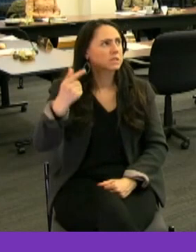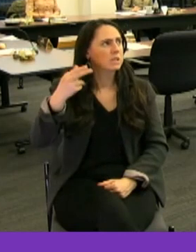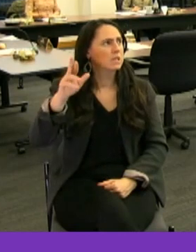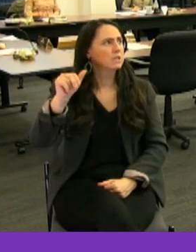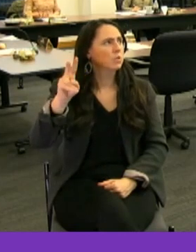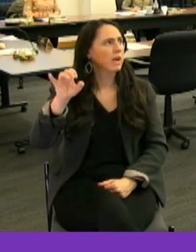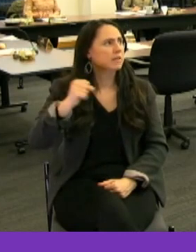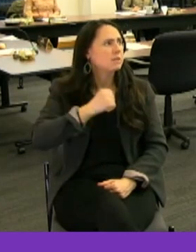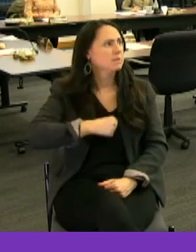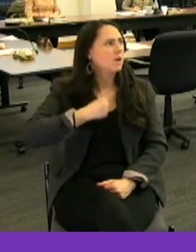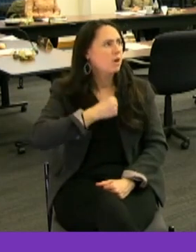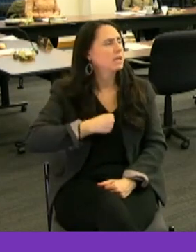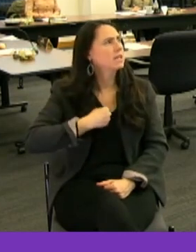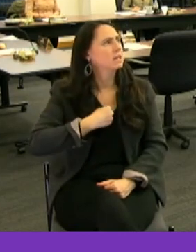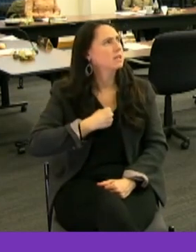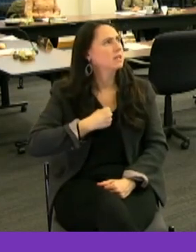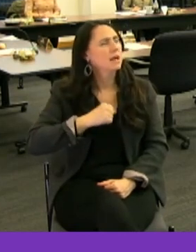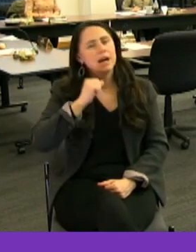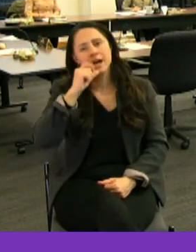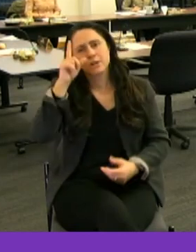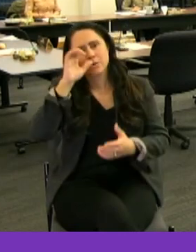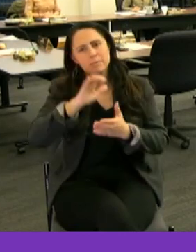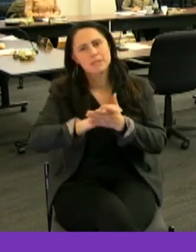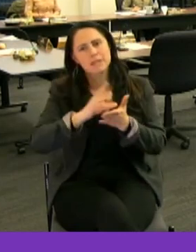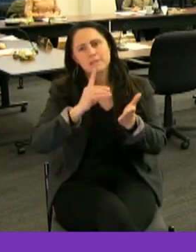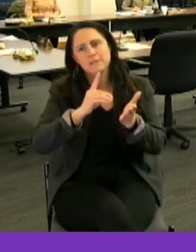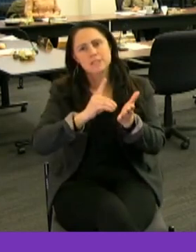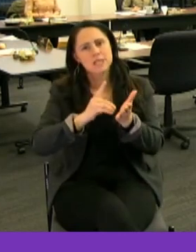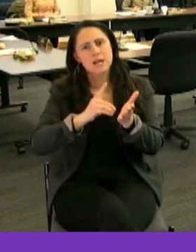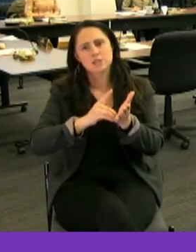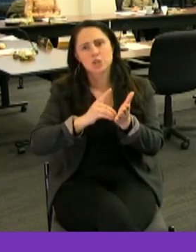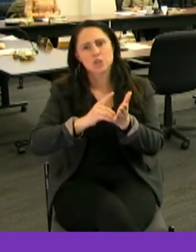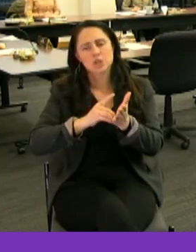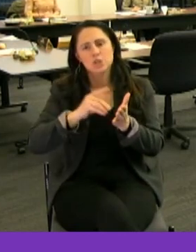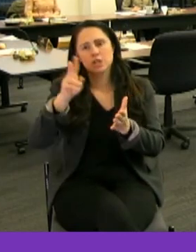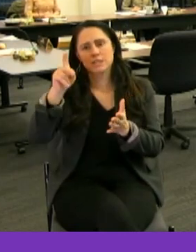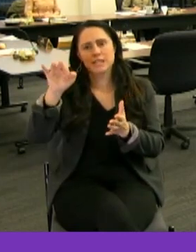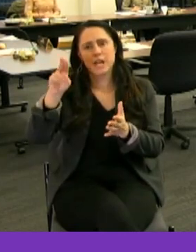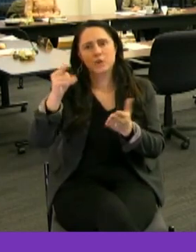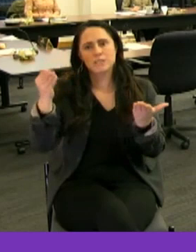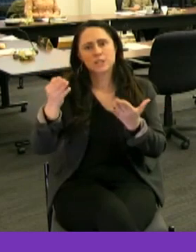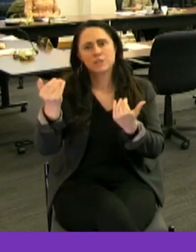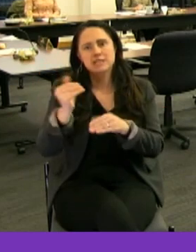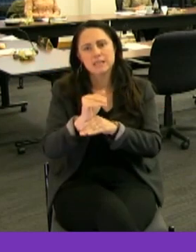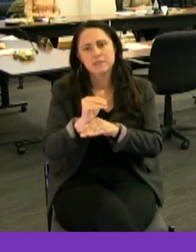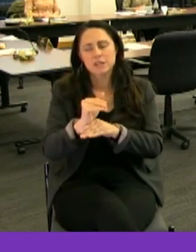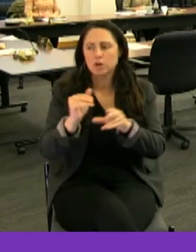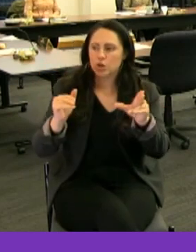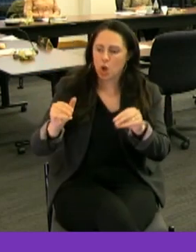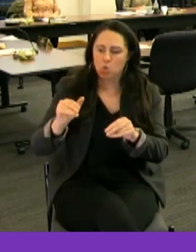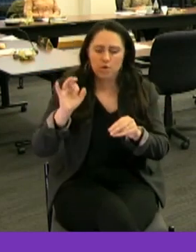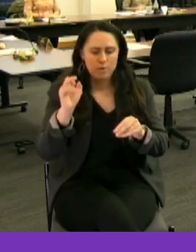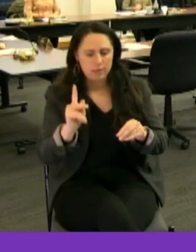Sorry. I don't believe Dr. Whitehead Karen is here this evening. No. Okay.